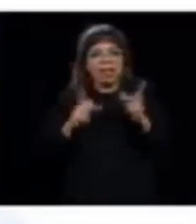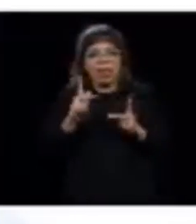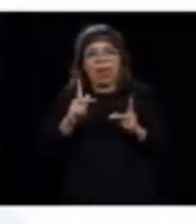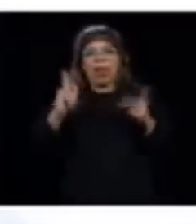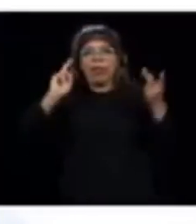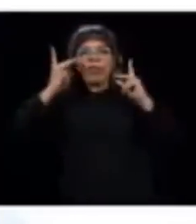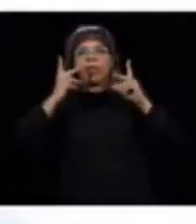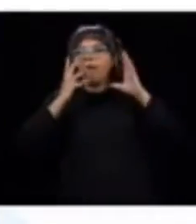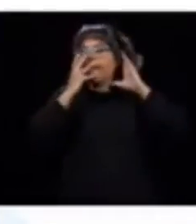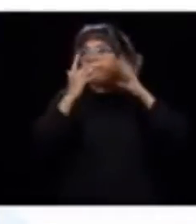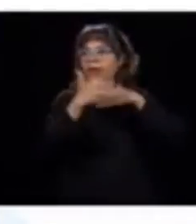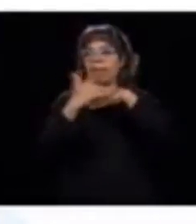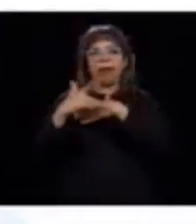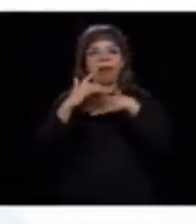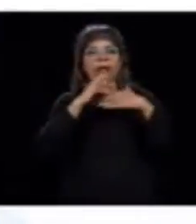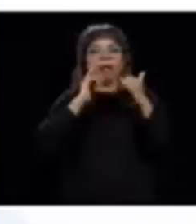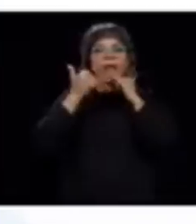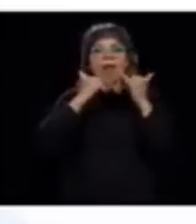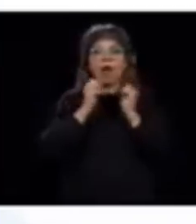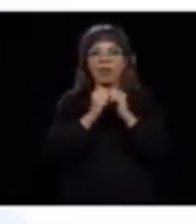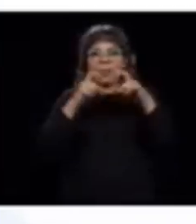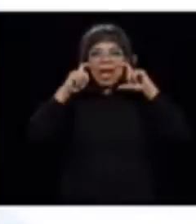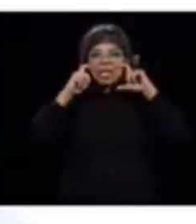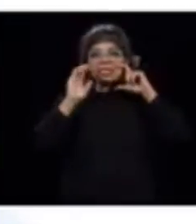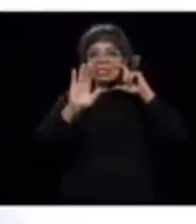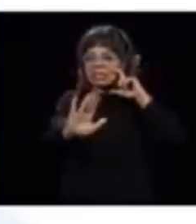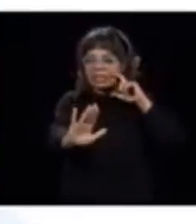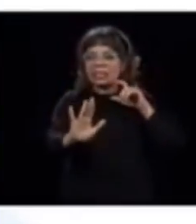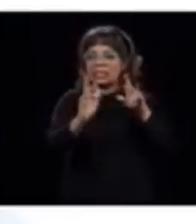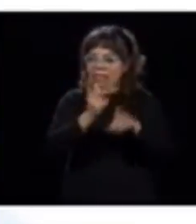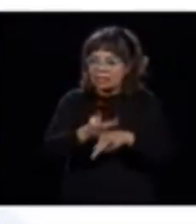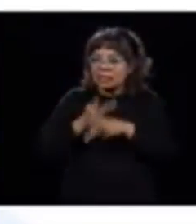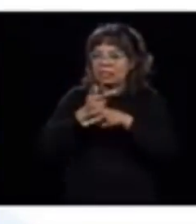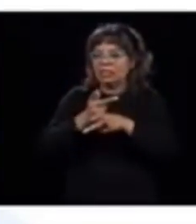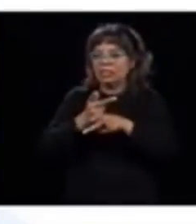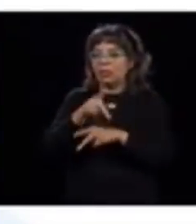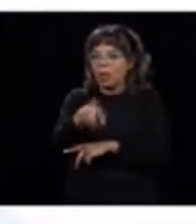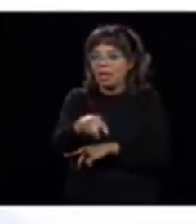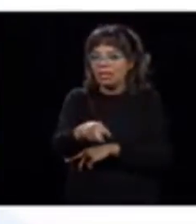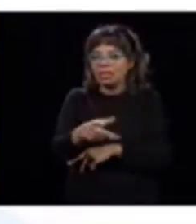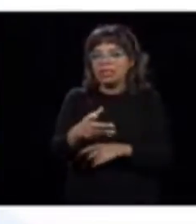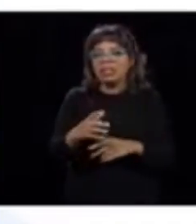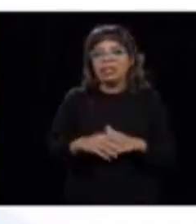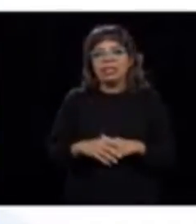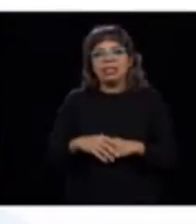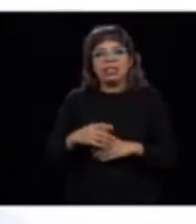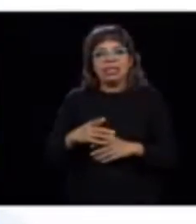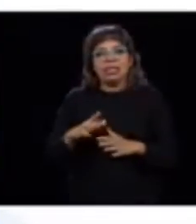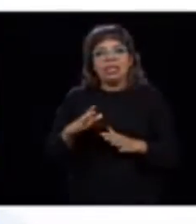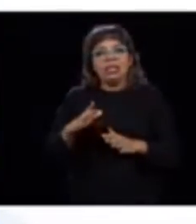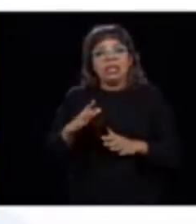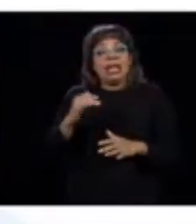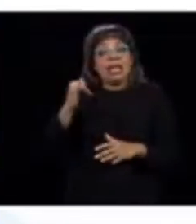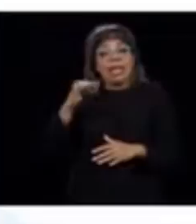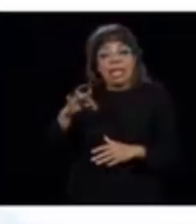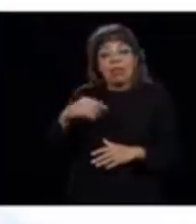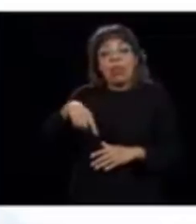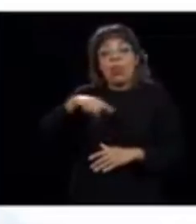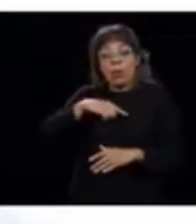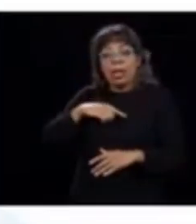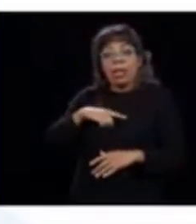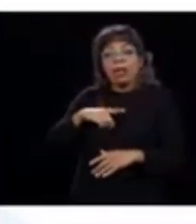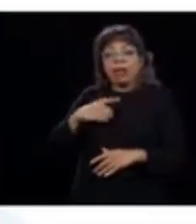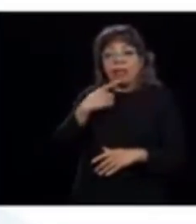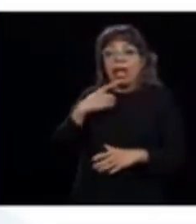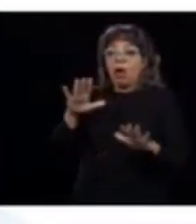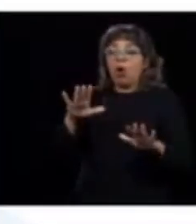it is in Hong Kong or other countries, but we will recommend that. As I was telling you, if we will recommend it,